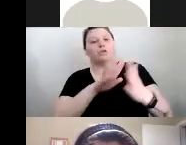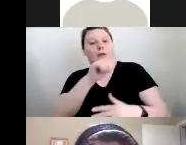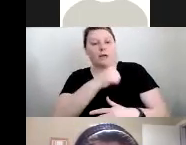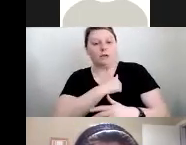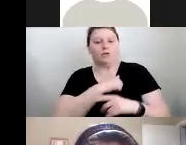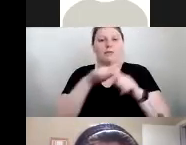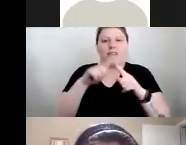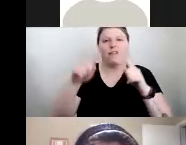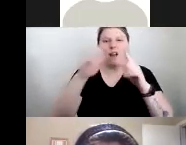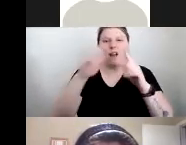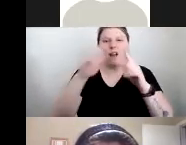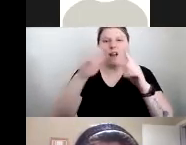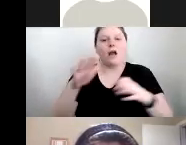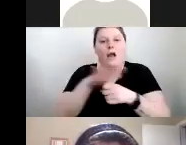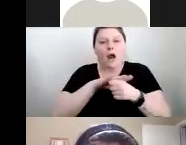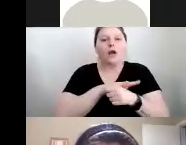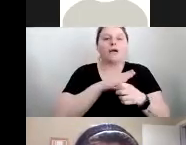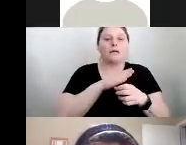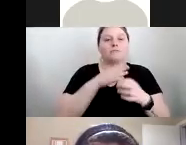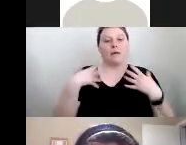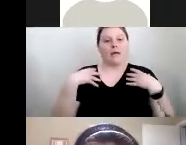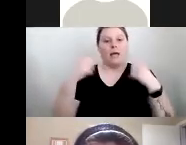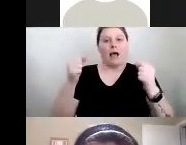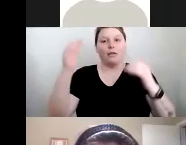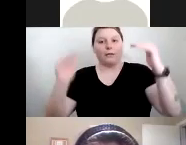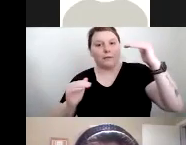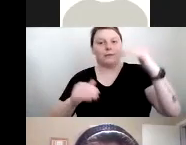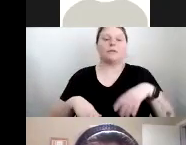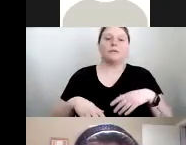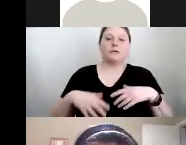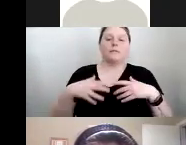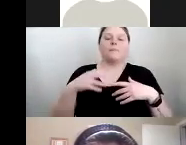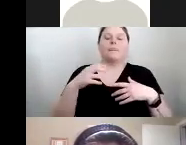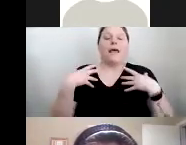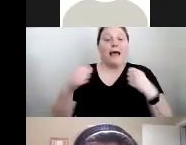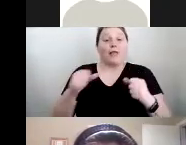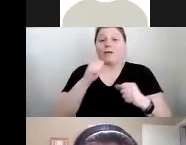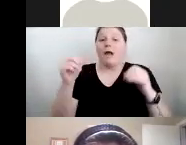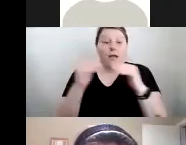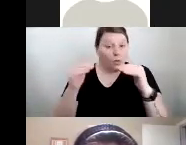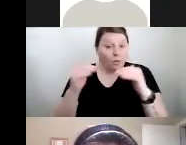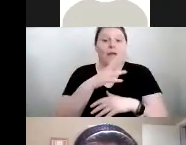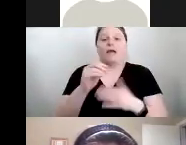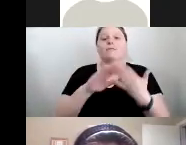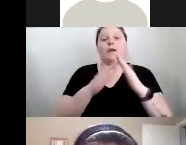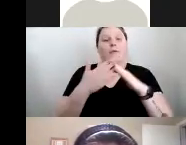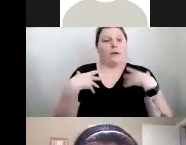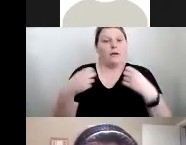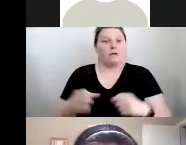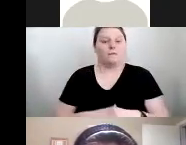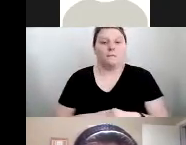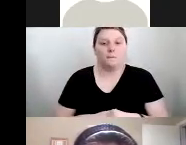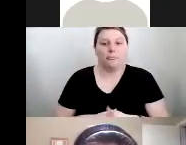of health disparities, health inequities, health inequalities, and community health.